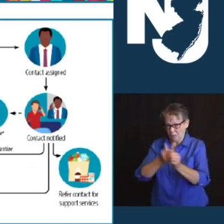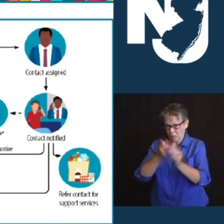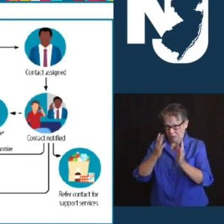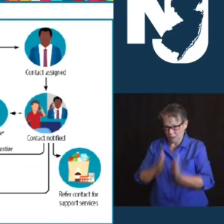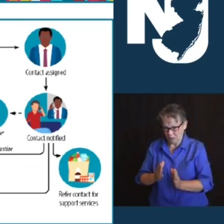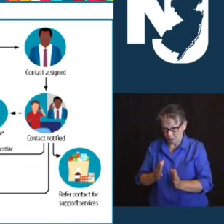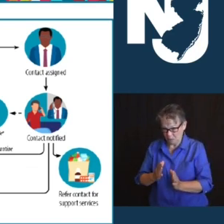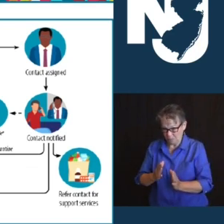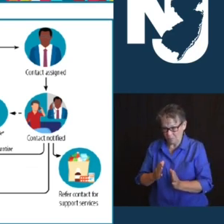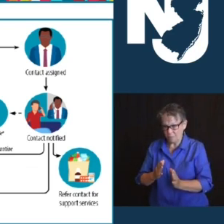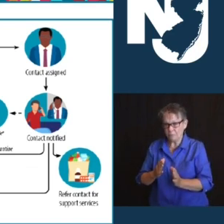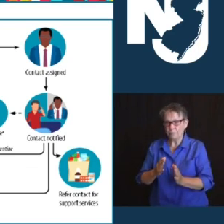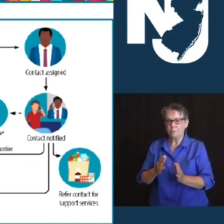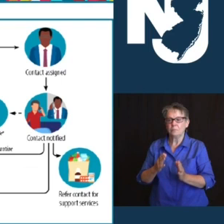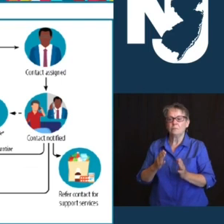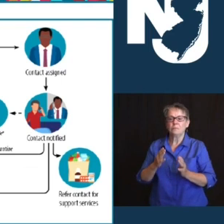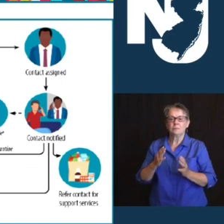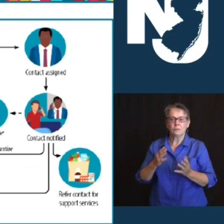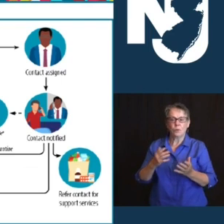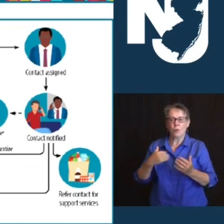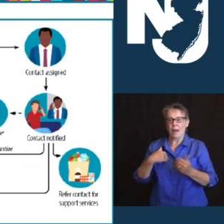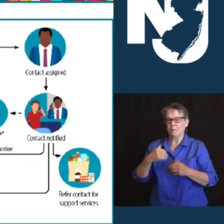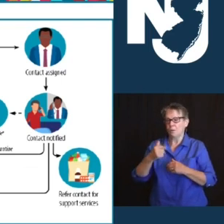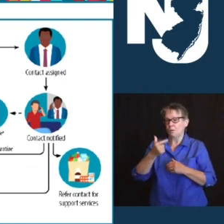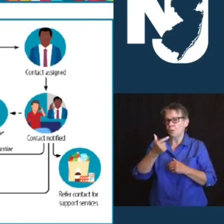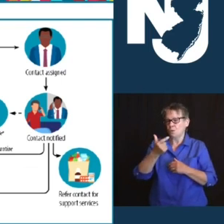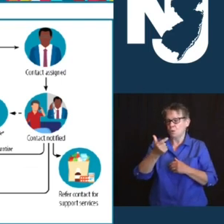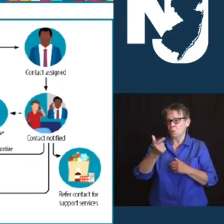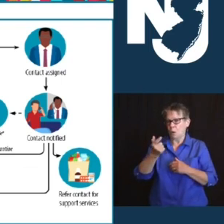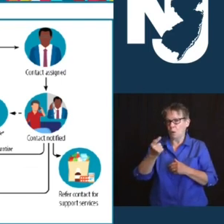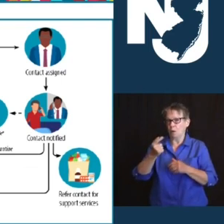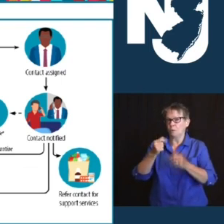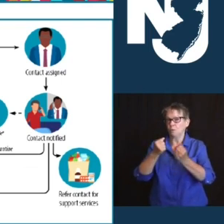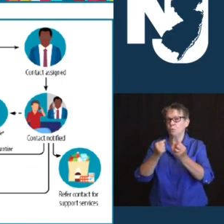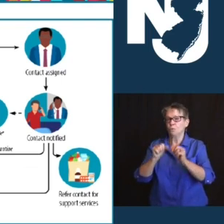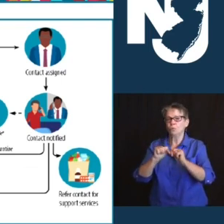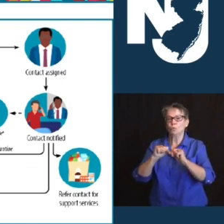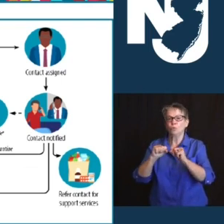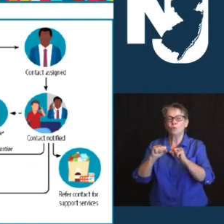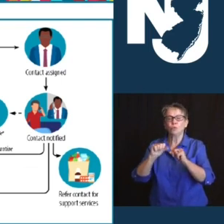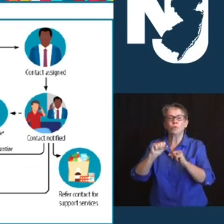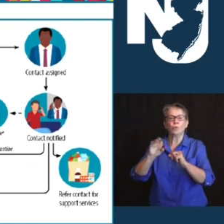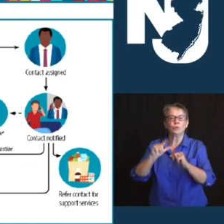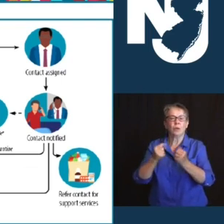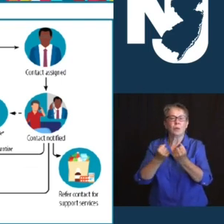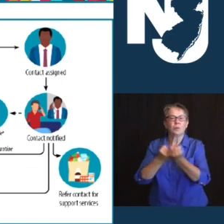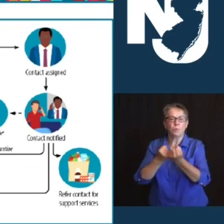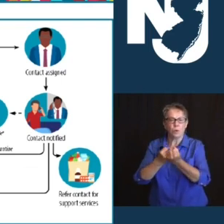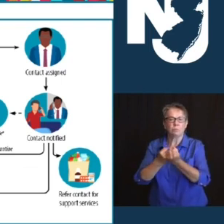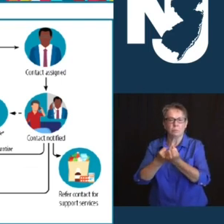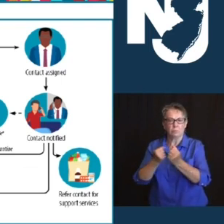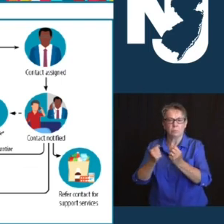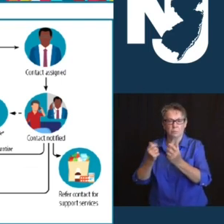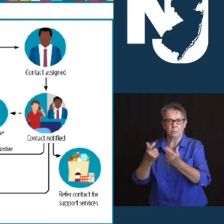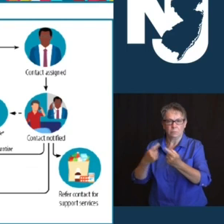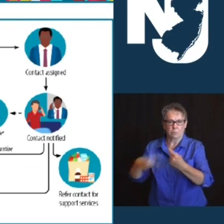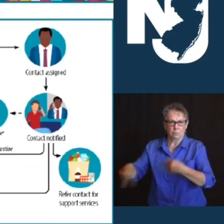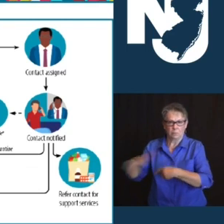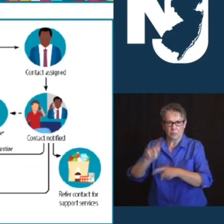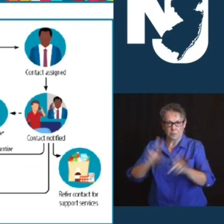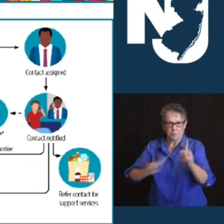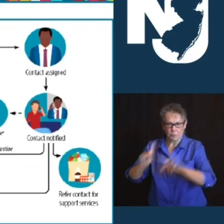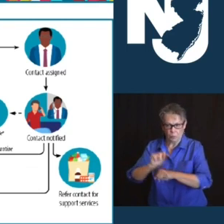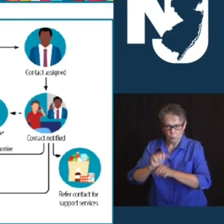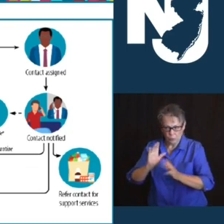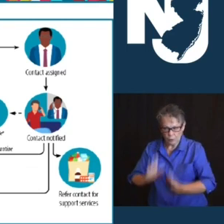will be rigorously trained by the Rutgers School of Public Health. The program will provide local and county health departments